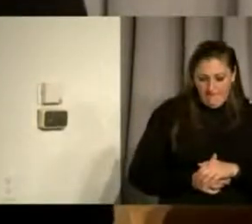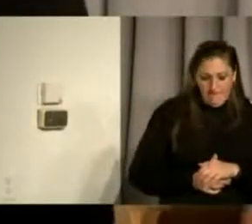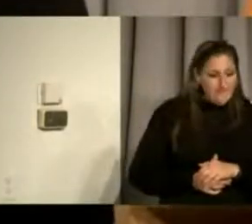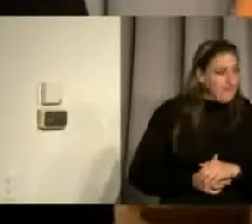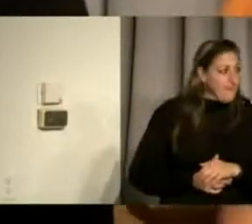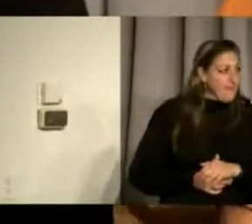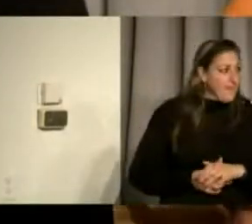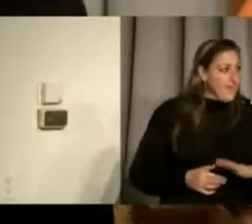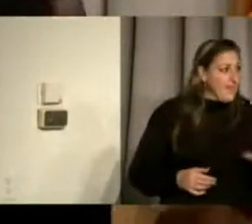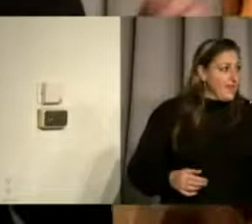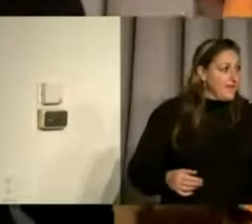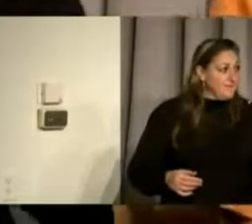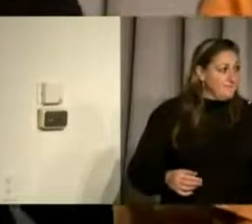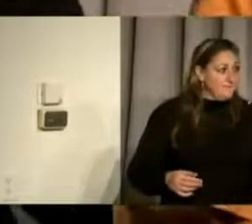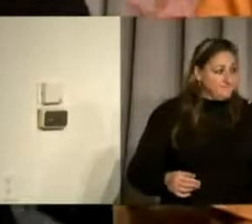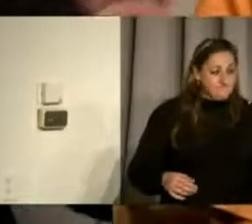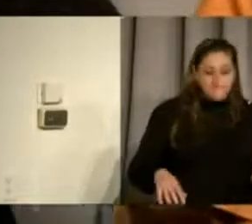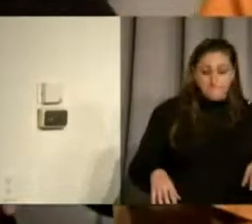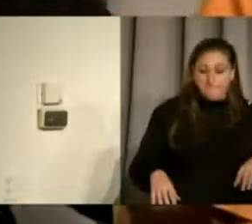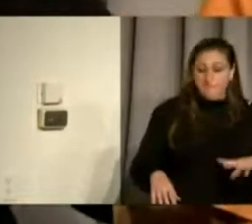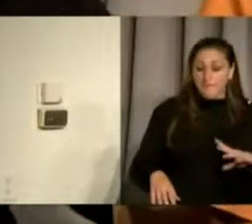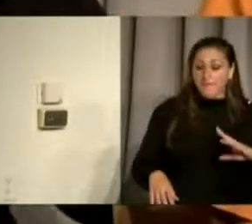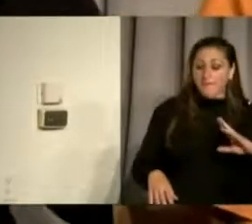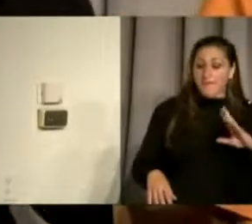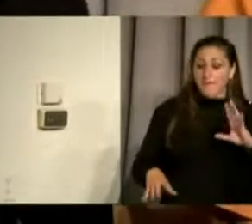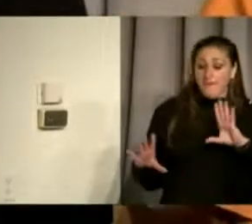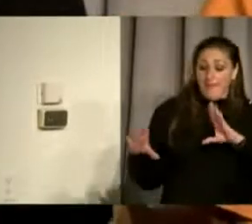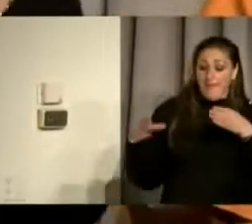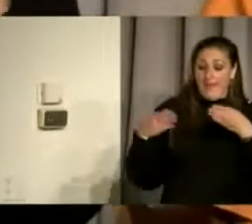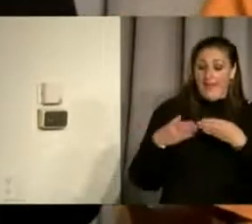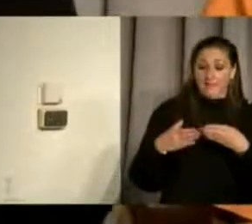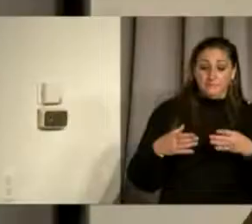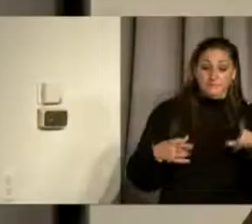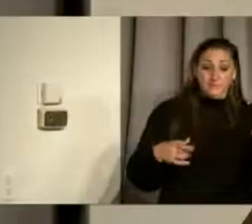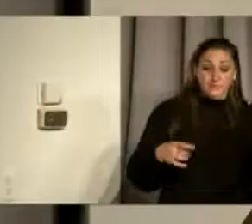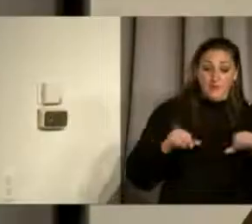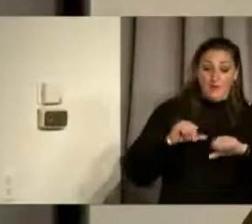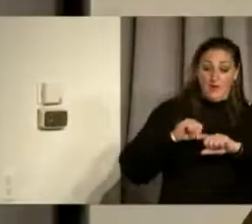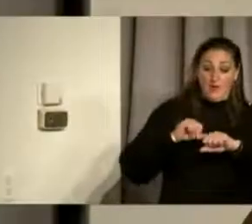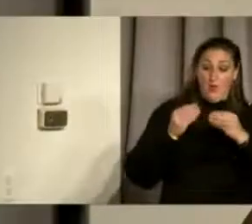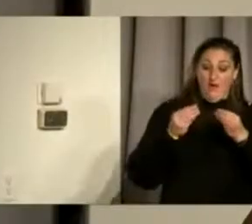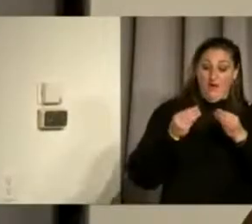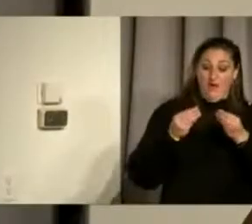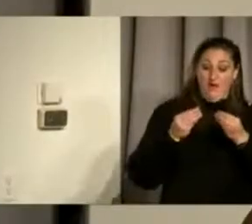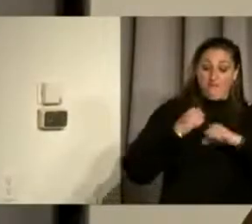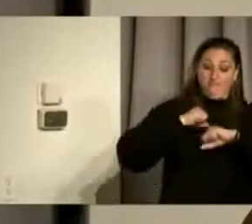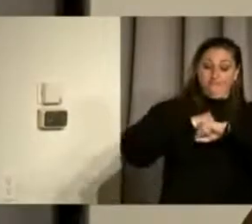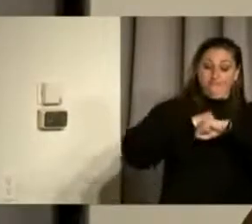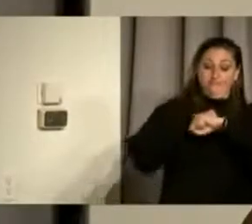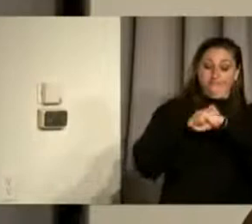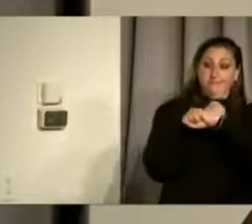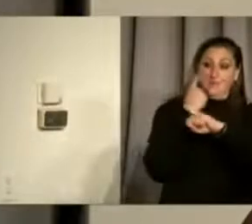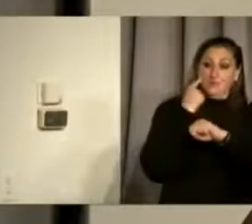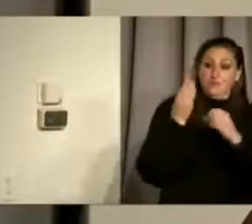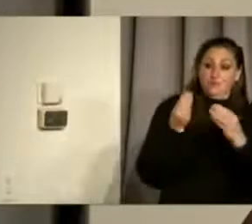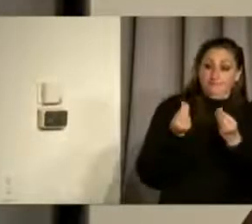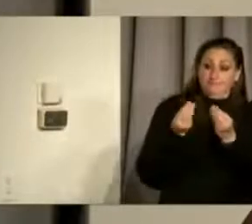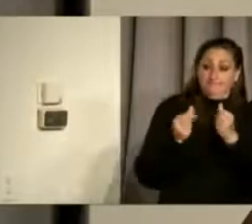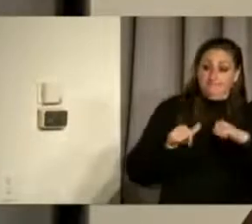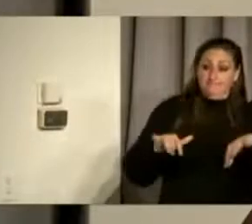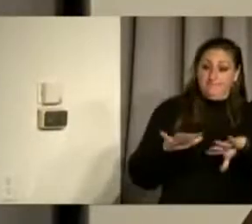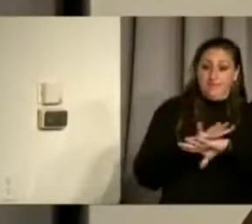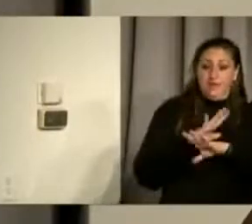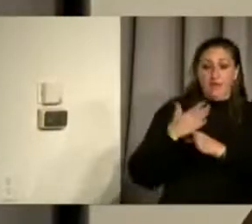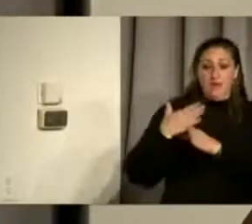I'm going to turn your attention, Mr. Phillips, to your efforts to protect your land and also the efforts of your companion